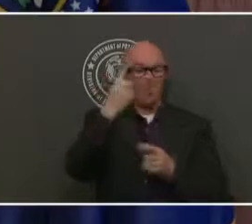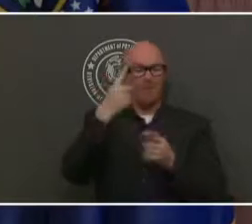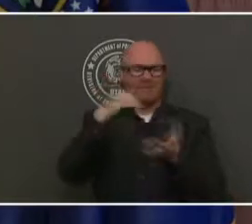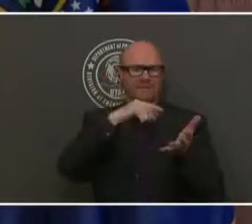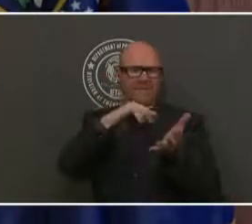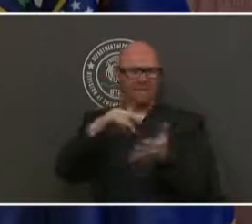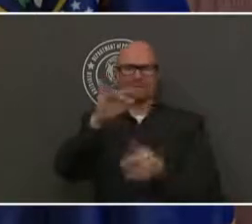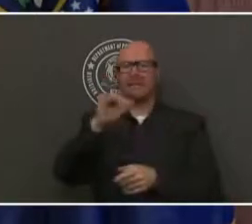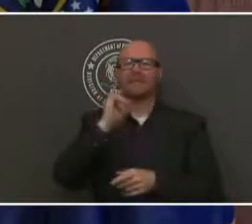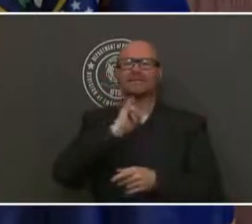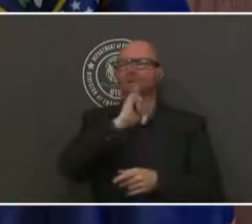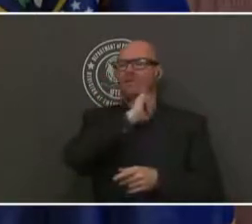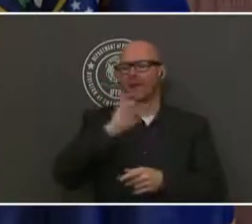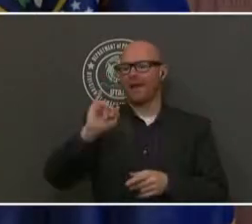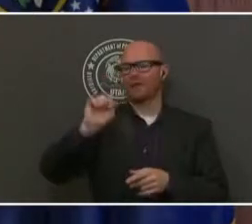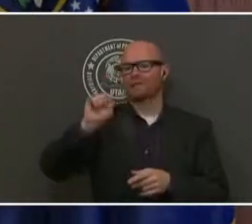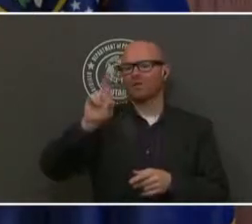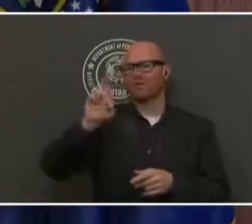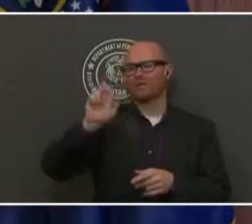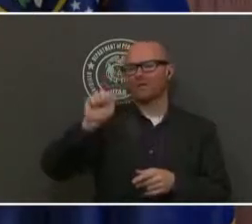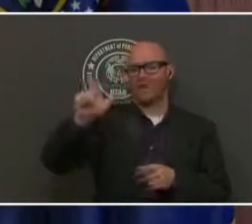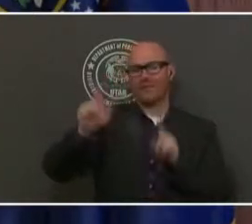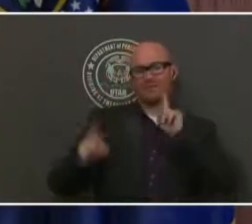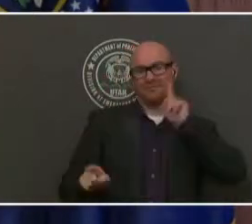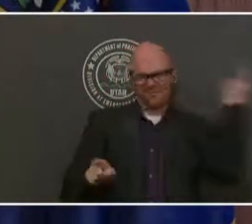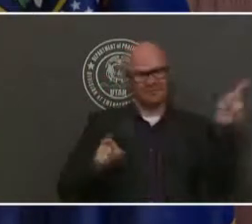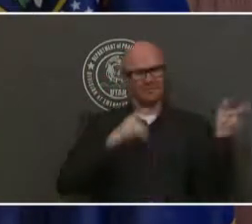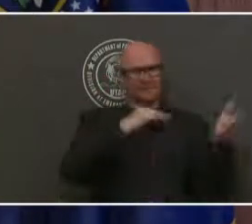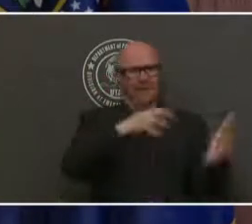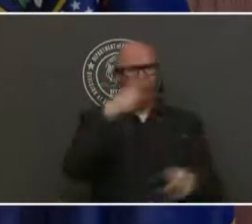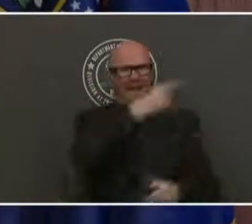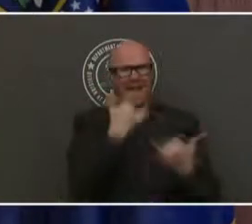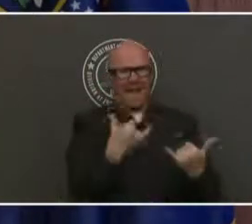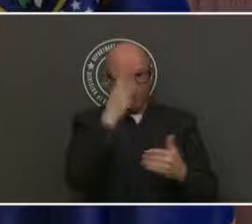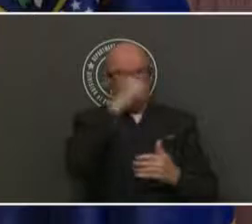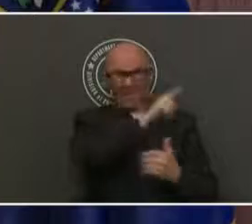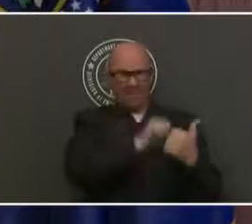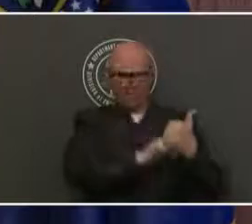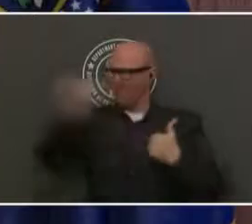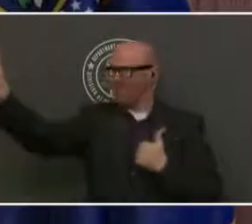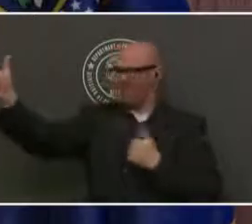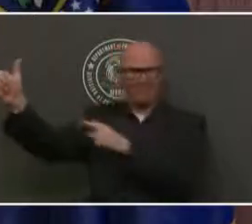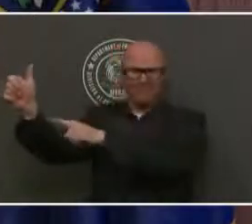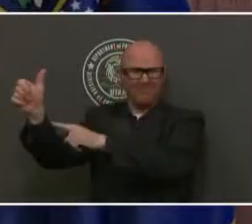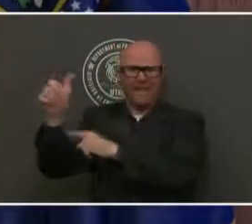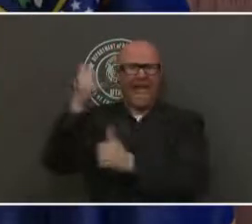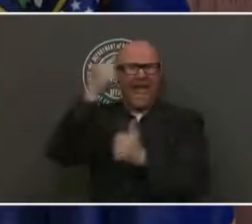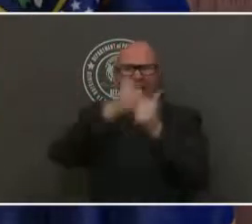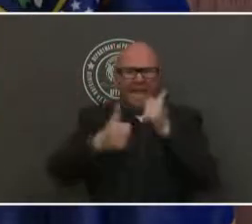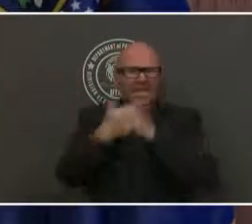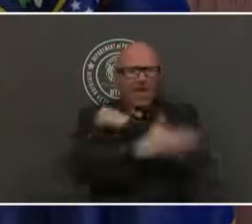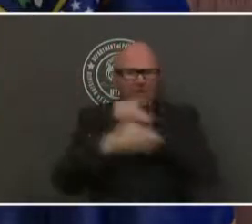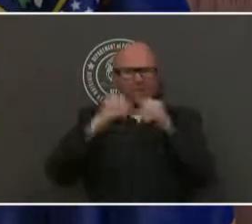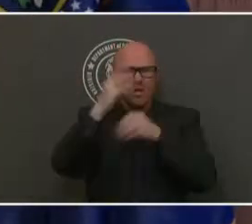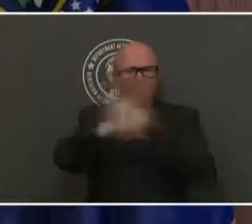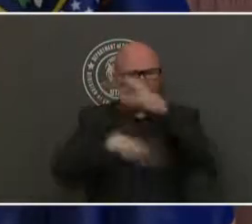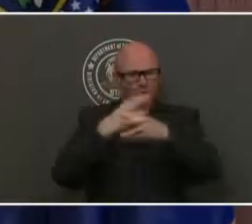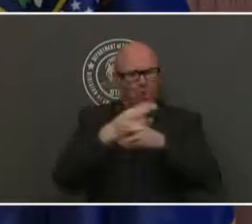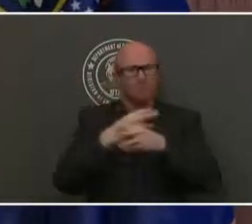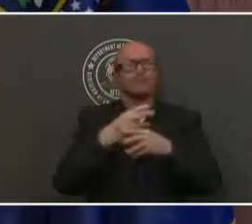of any nation, although the United States is top 5, but they've been the closest to getting